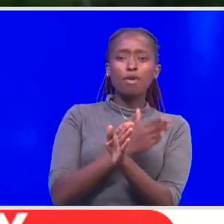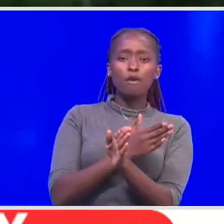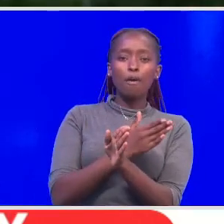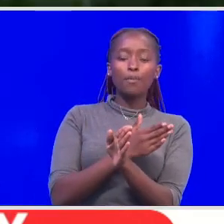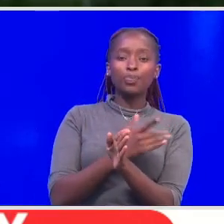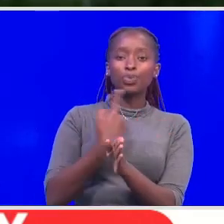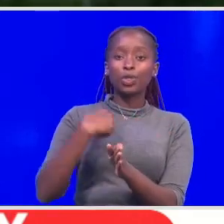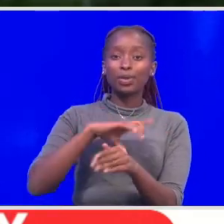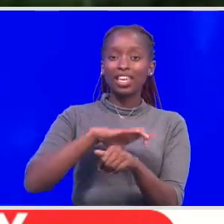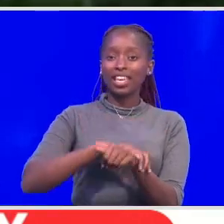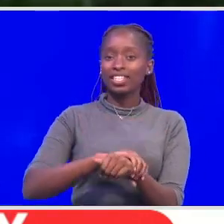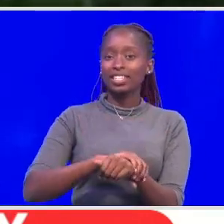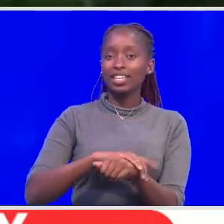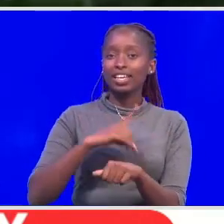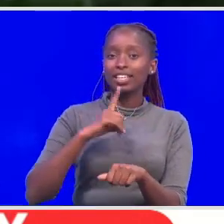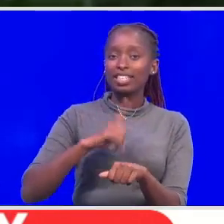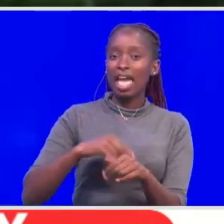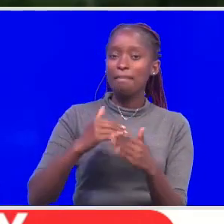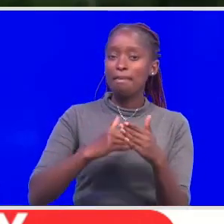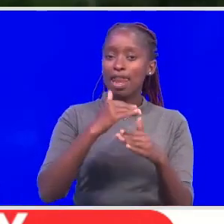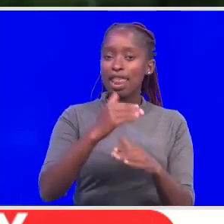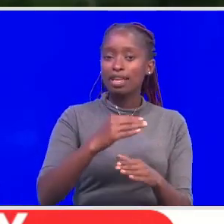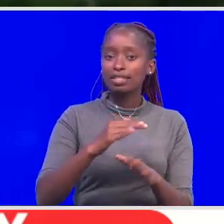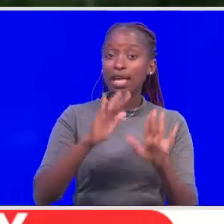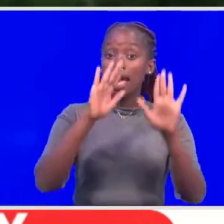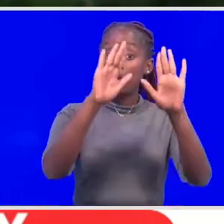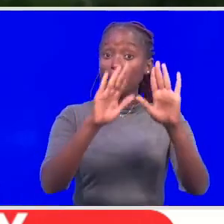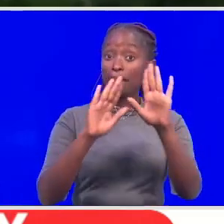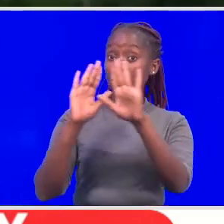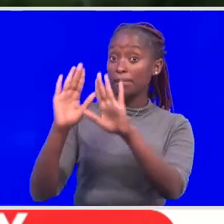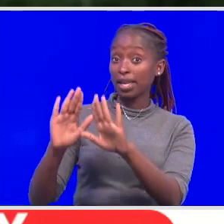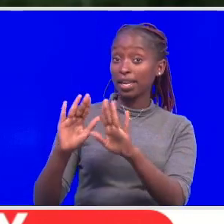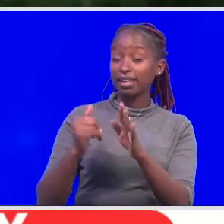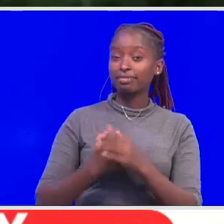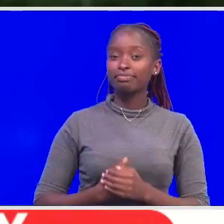Kabla hamjafika mambo ya campaign.